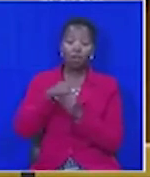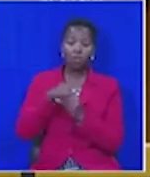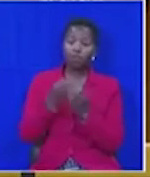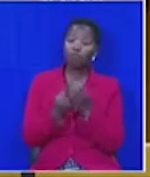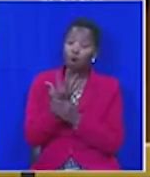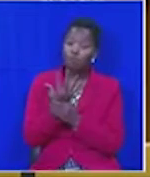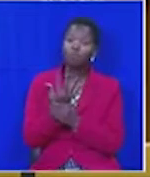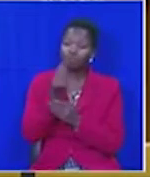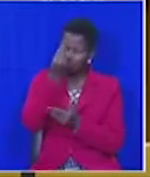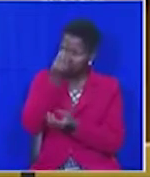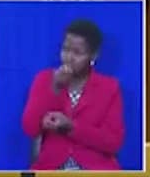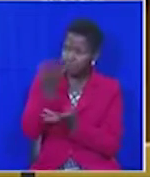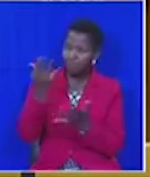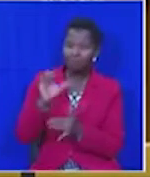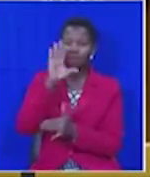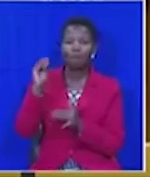Africa.